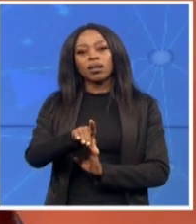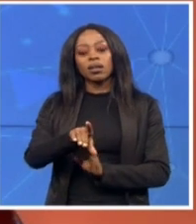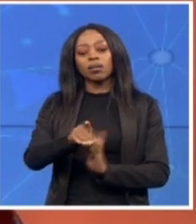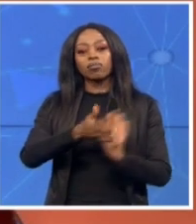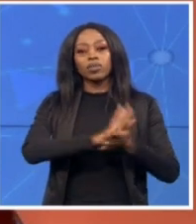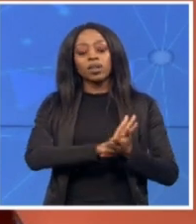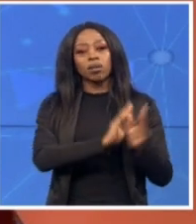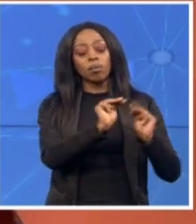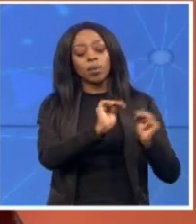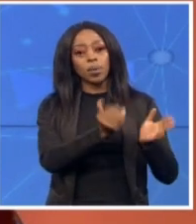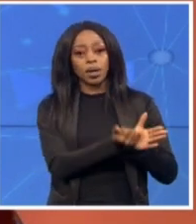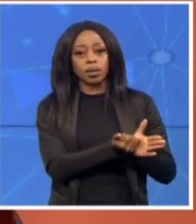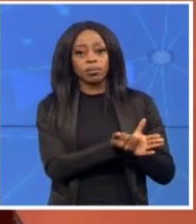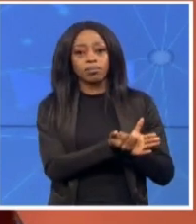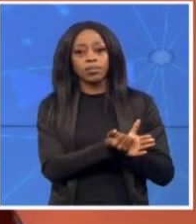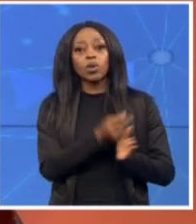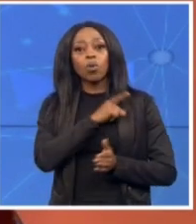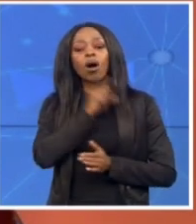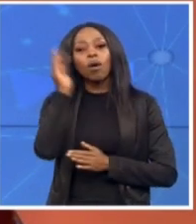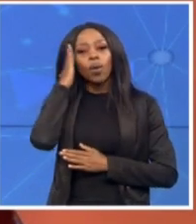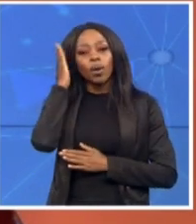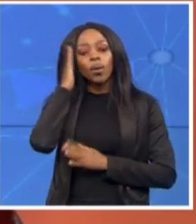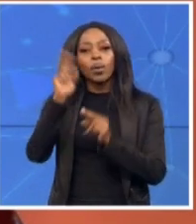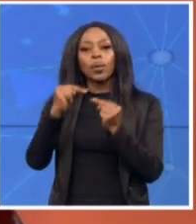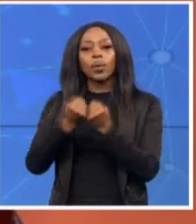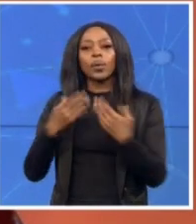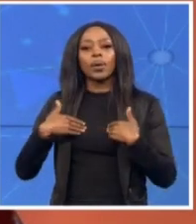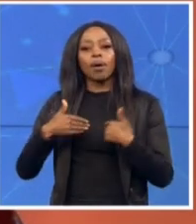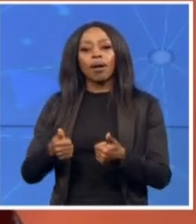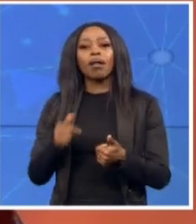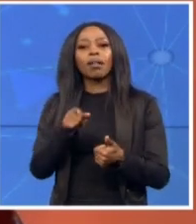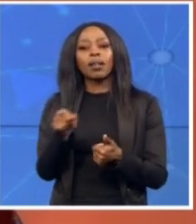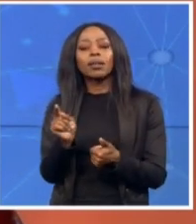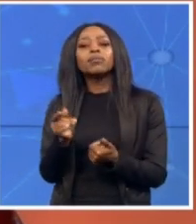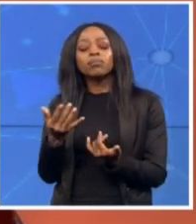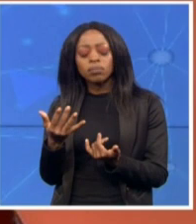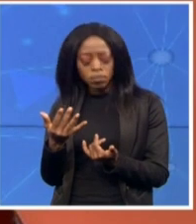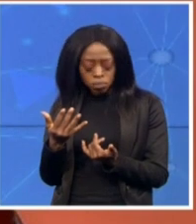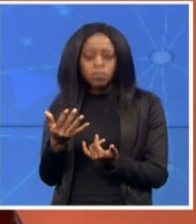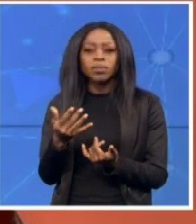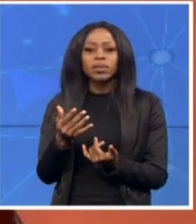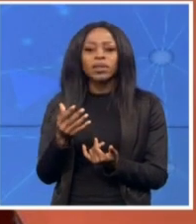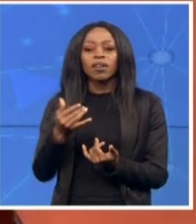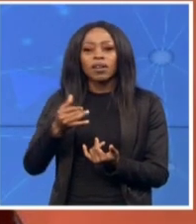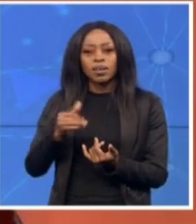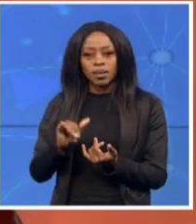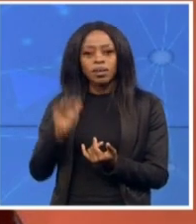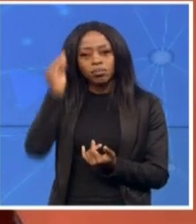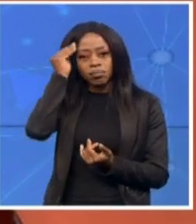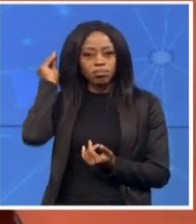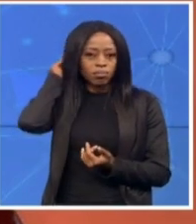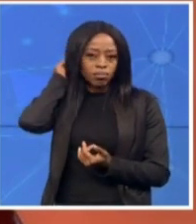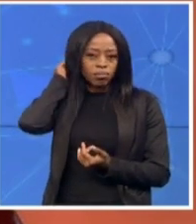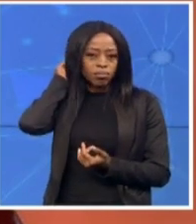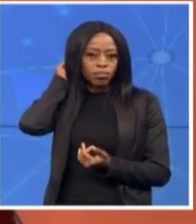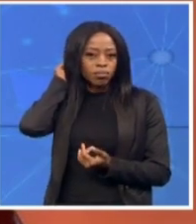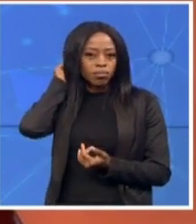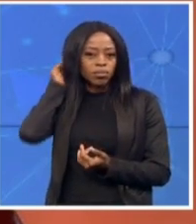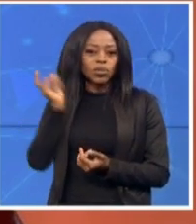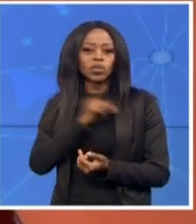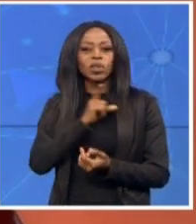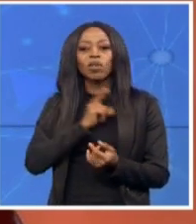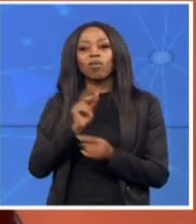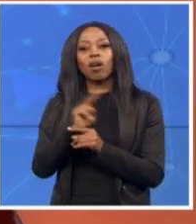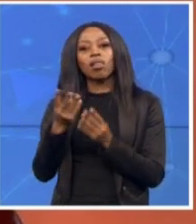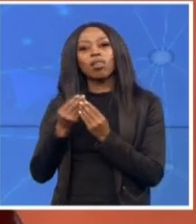the National Health Act does make a provision for the medical notifiable conditions. So I believe that as health, now we could